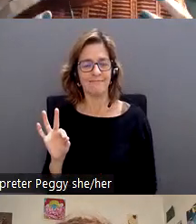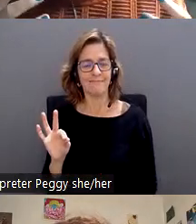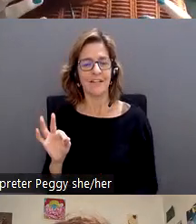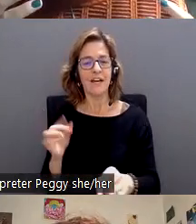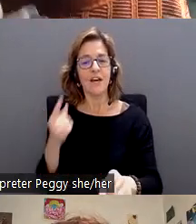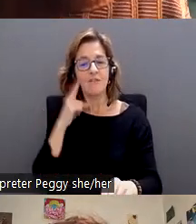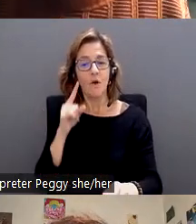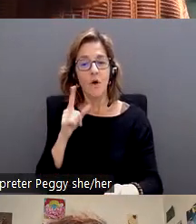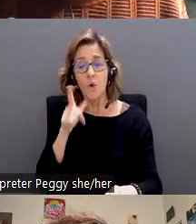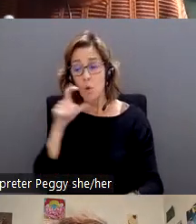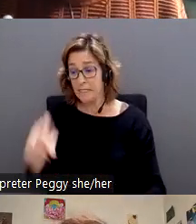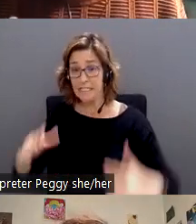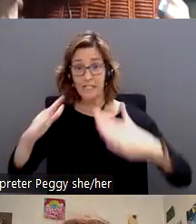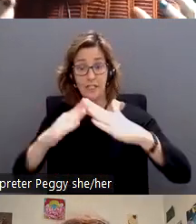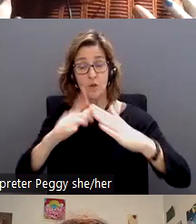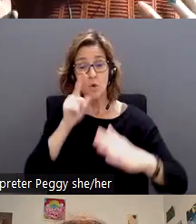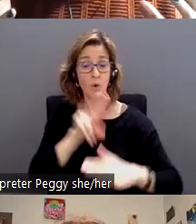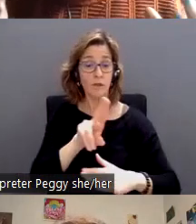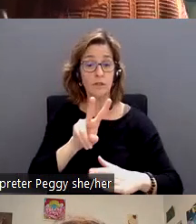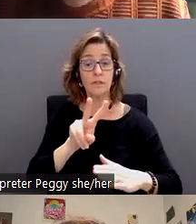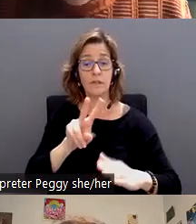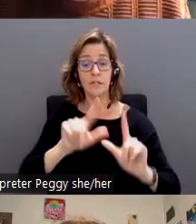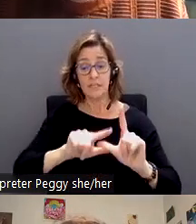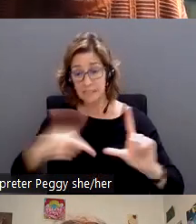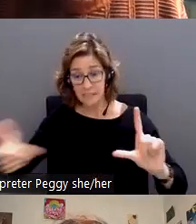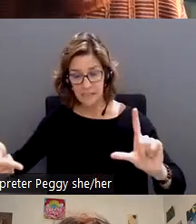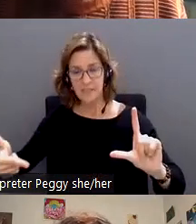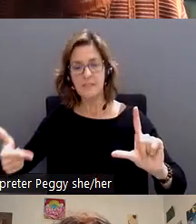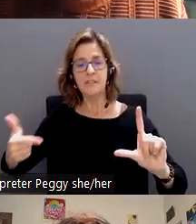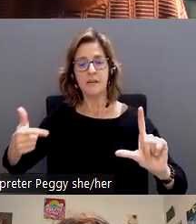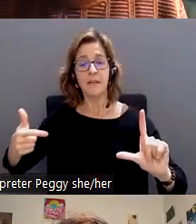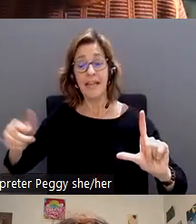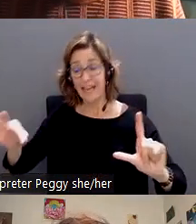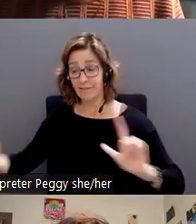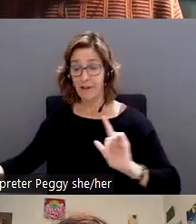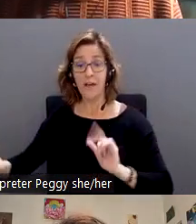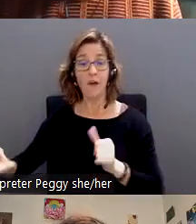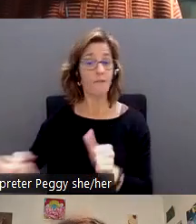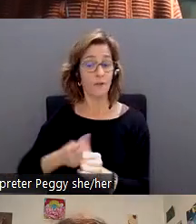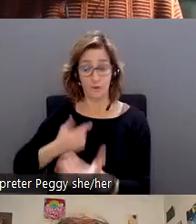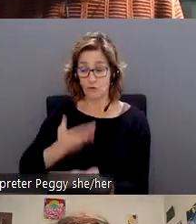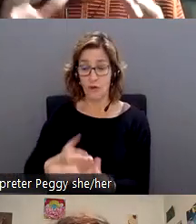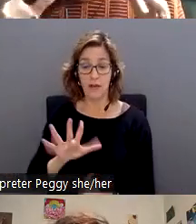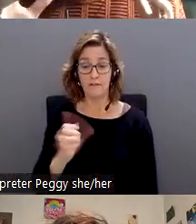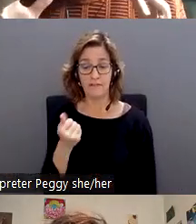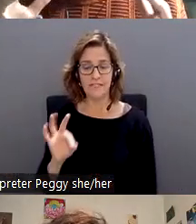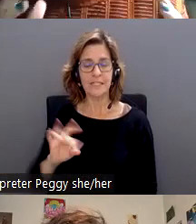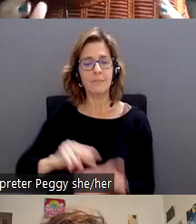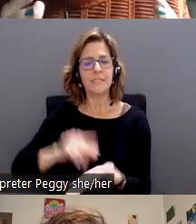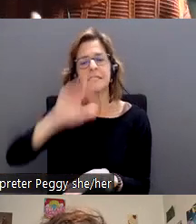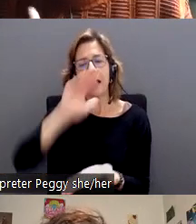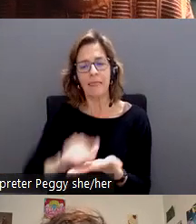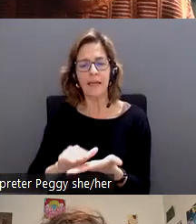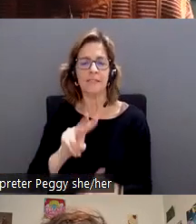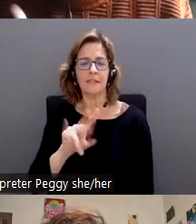reduce forms of gender-based violence that are systemic to the shelter system and that we